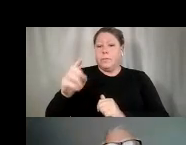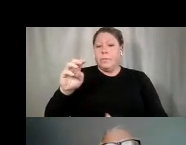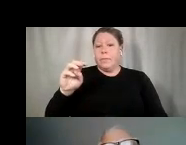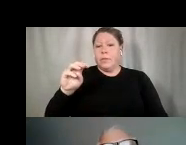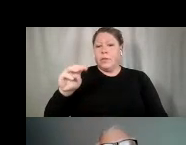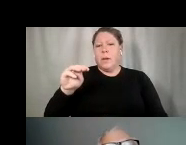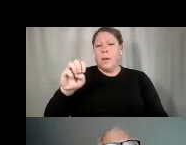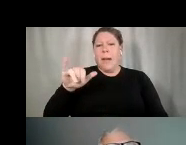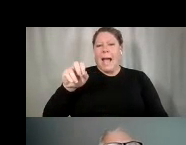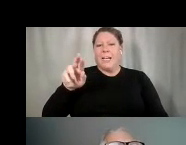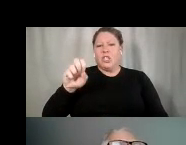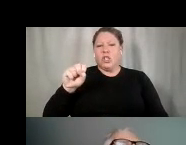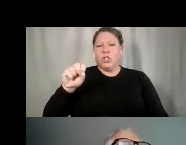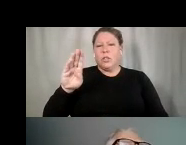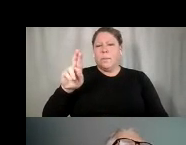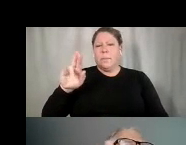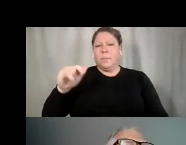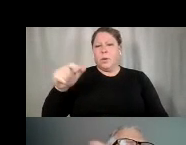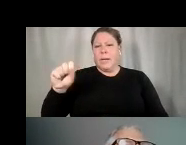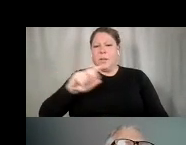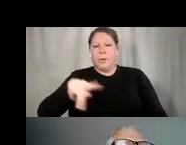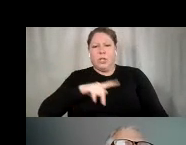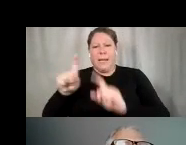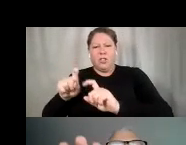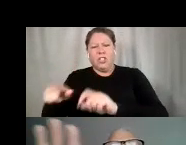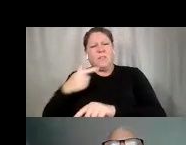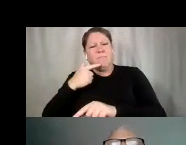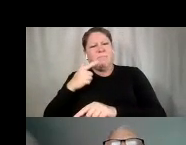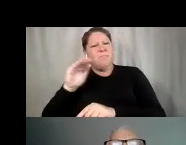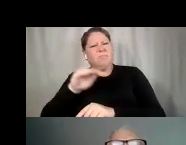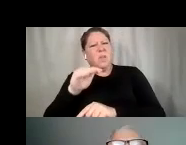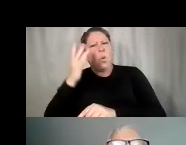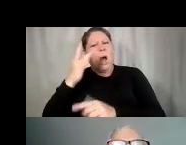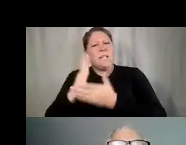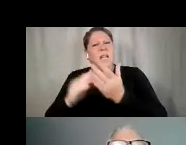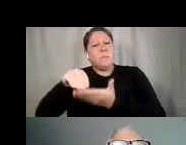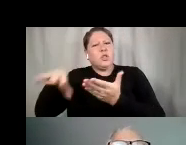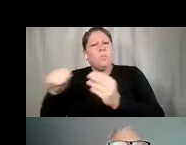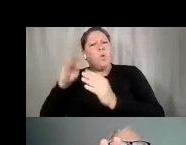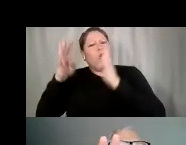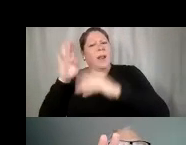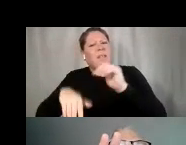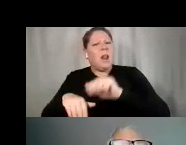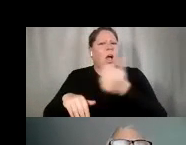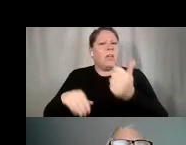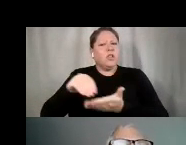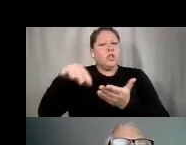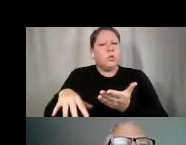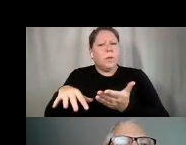Myers-Briggs personality test, and was asking why some students were more creative than others.